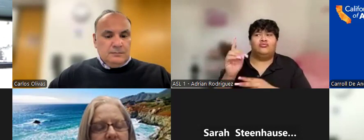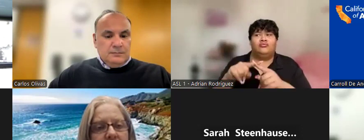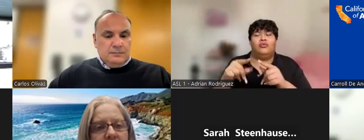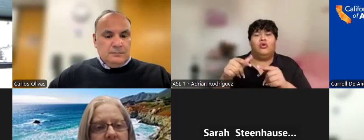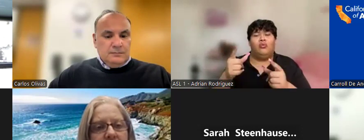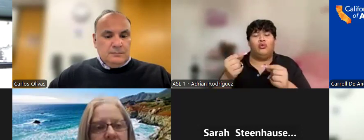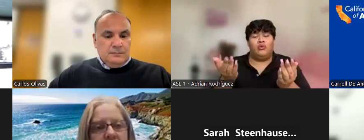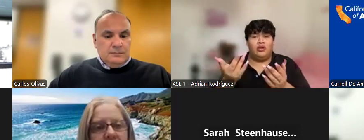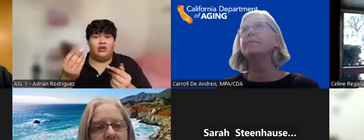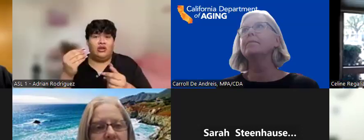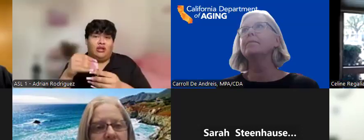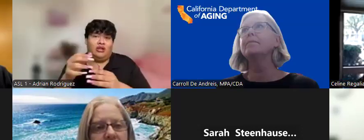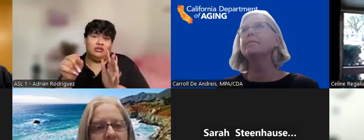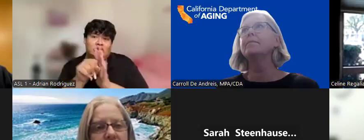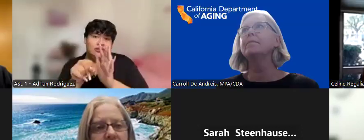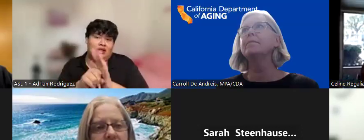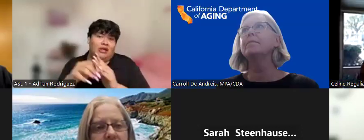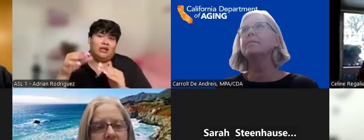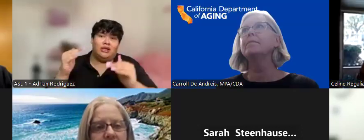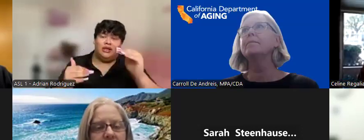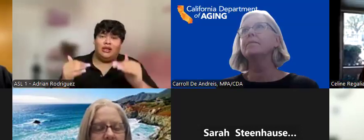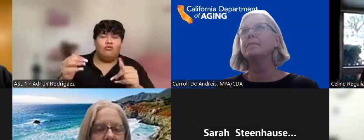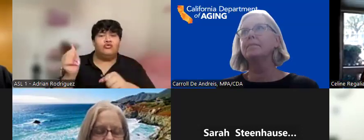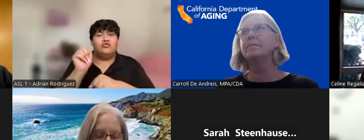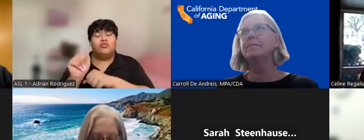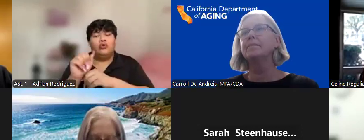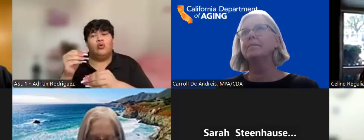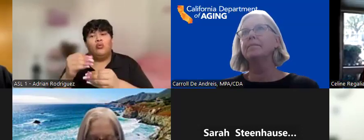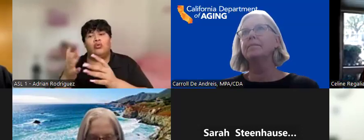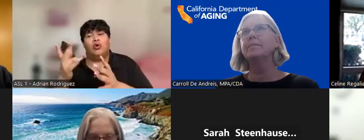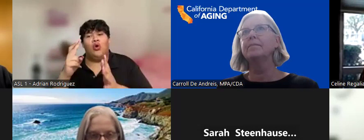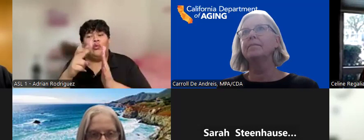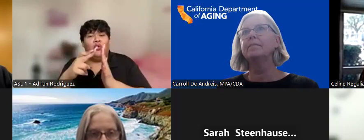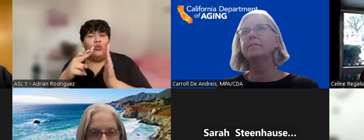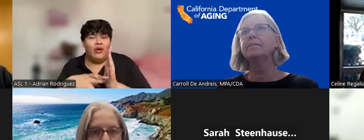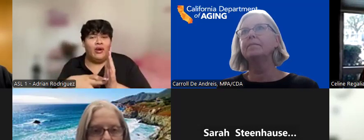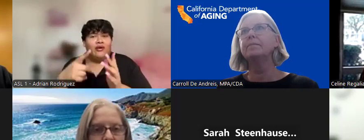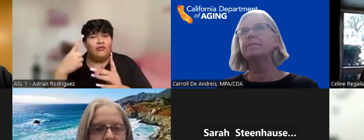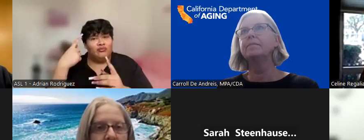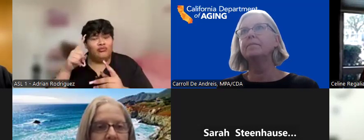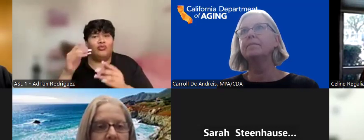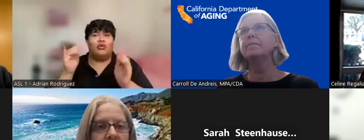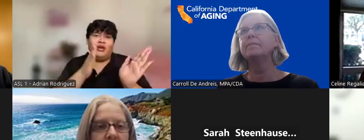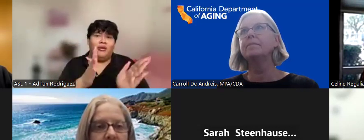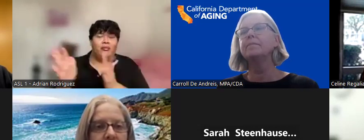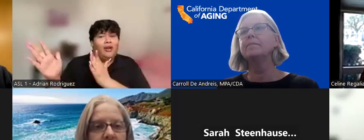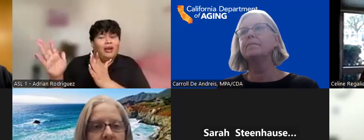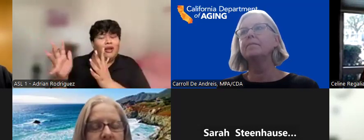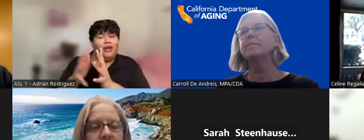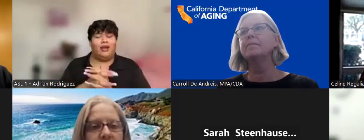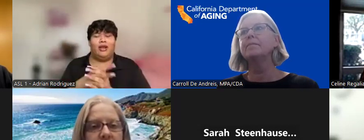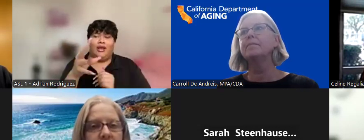state level is working to make a requirement for state regulated plans.